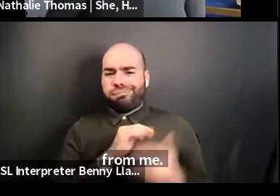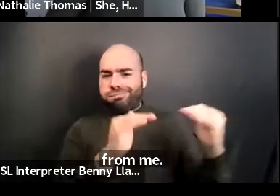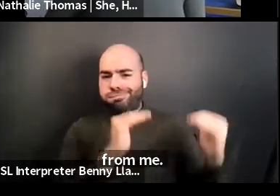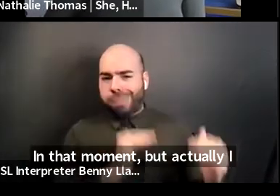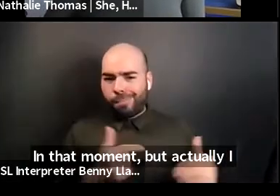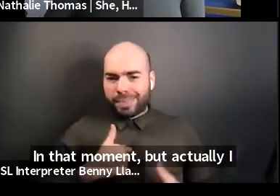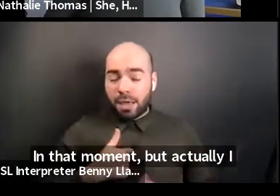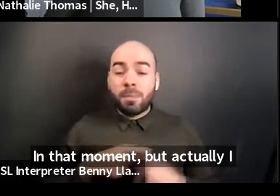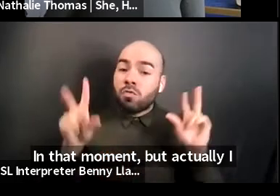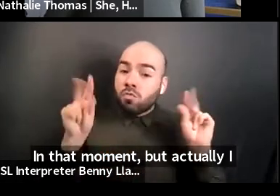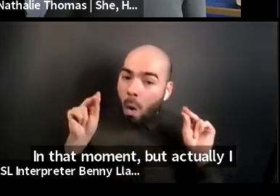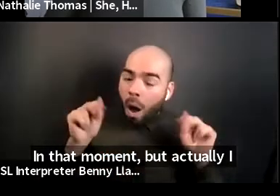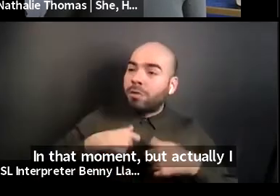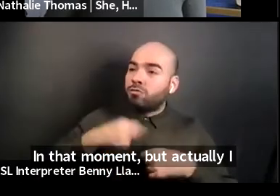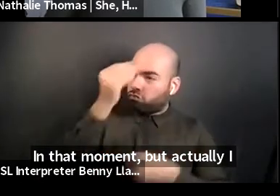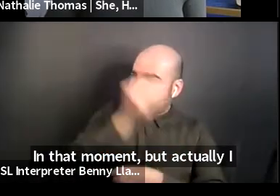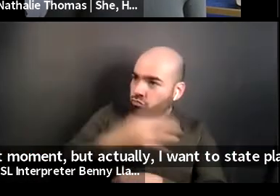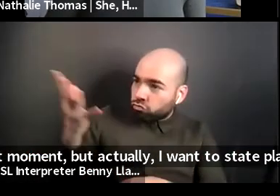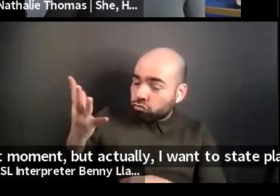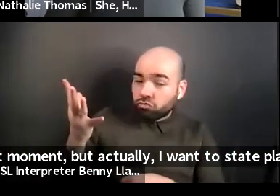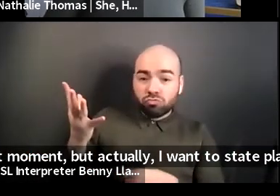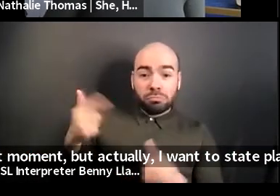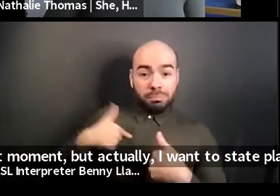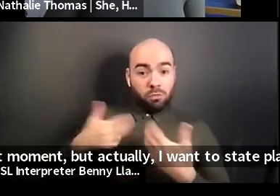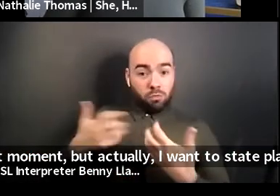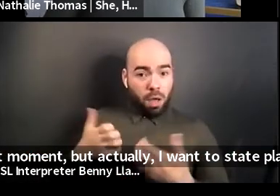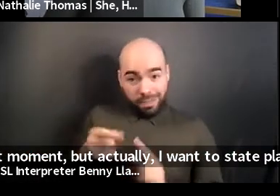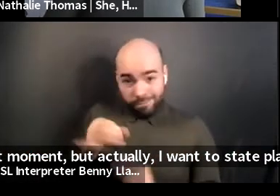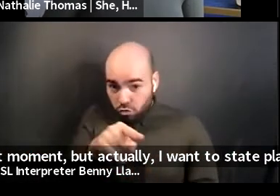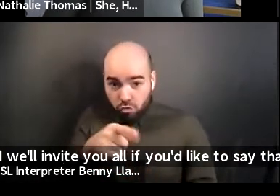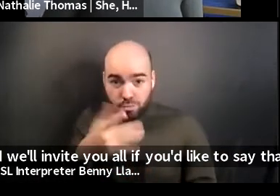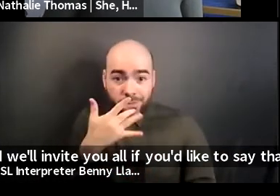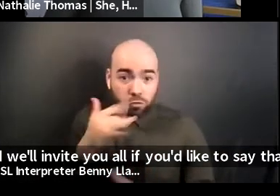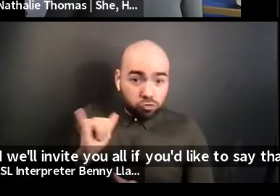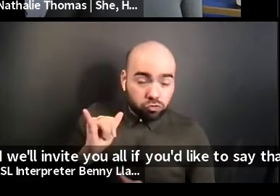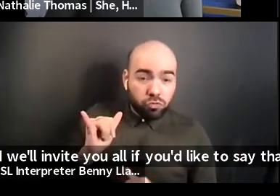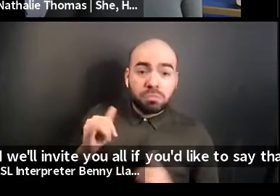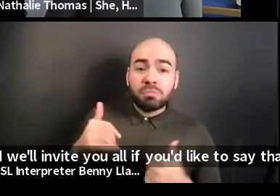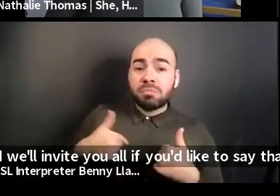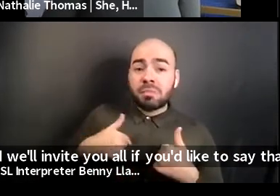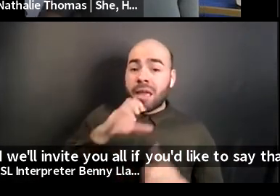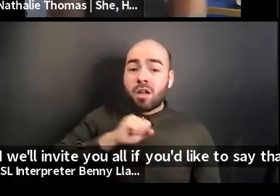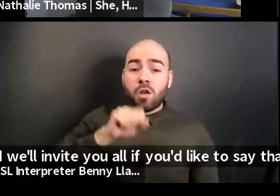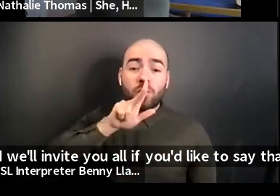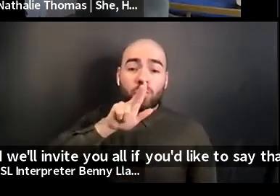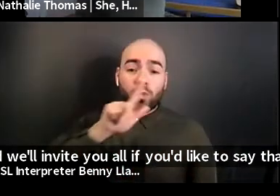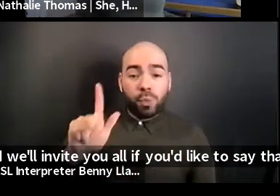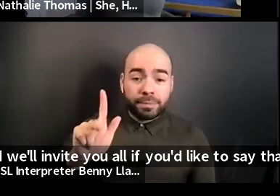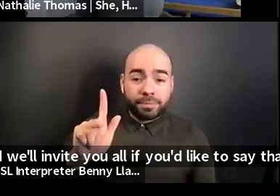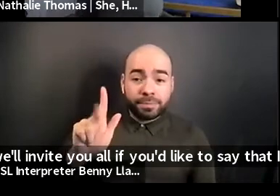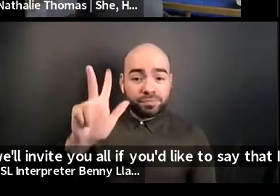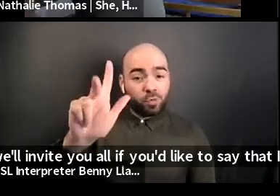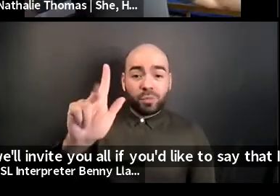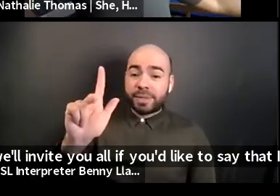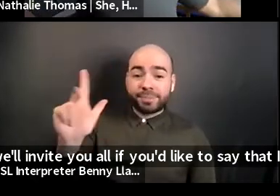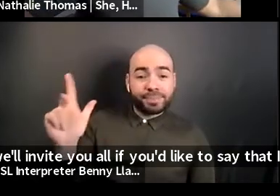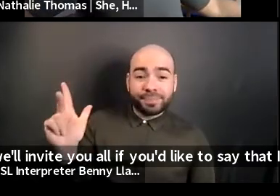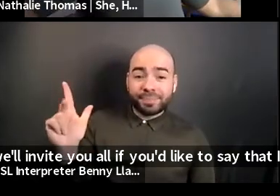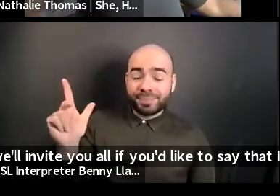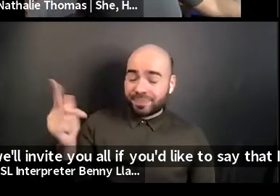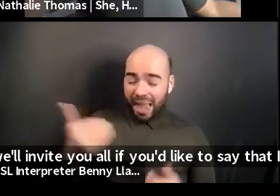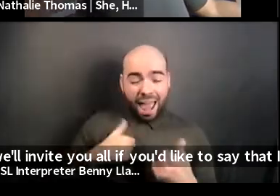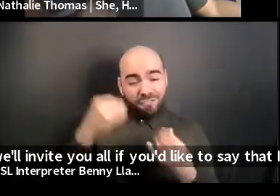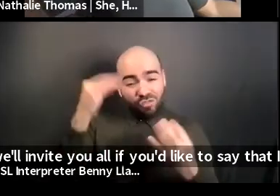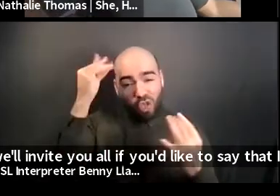state plainly, and will invite you all if you'd like to say, that I am a 23-year-old being with all of these thoughts